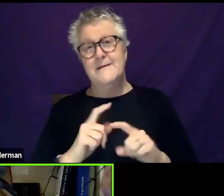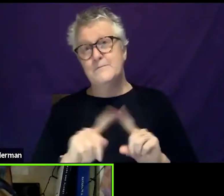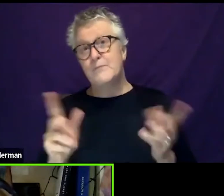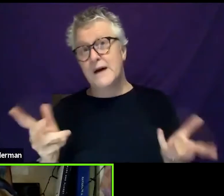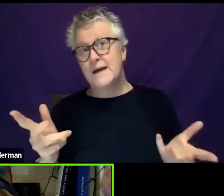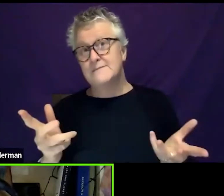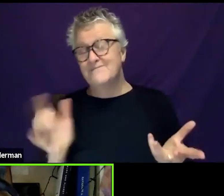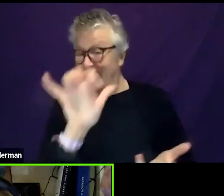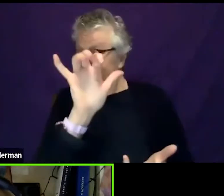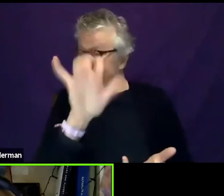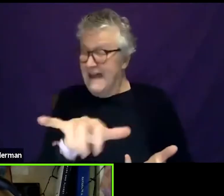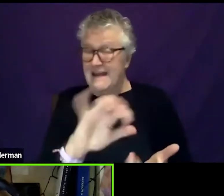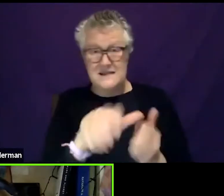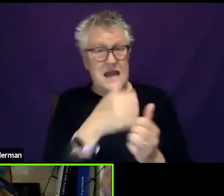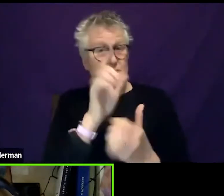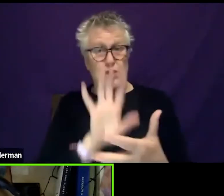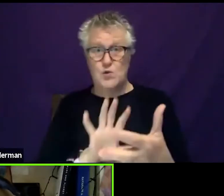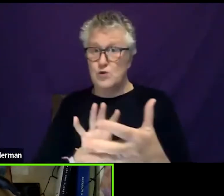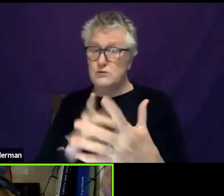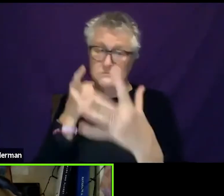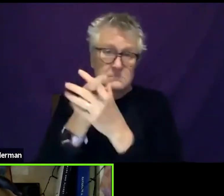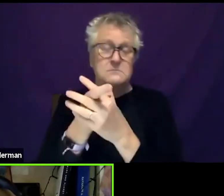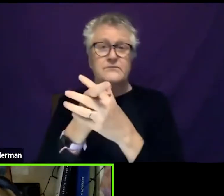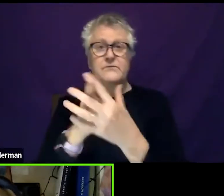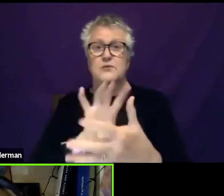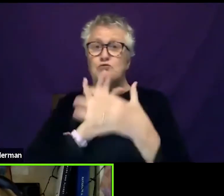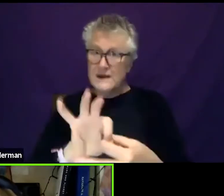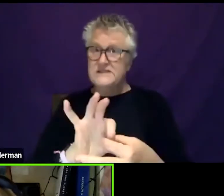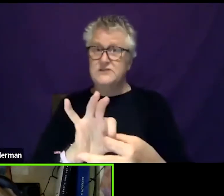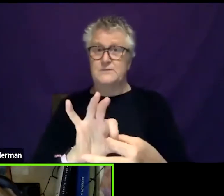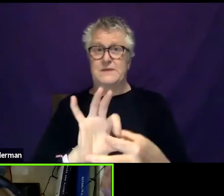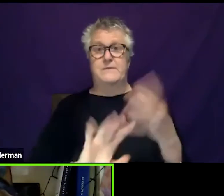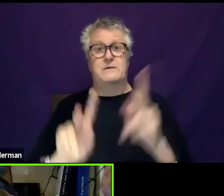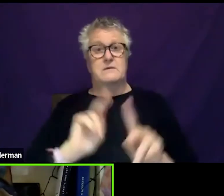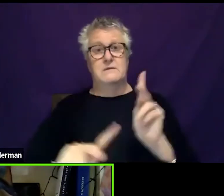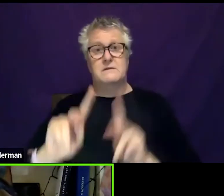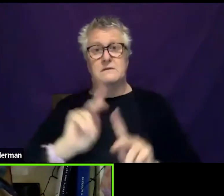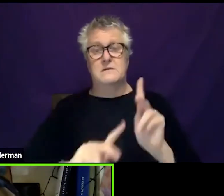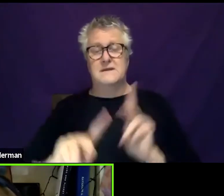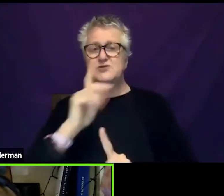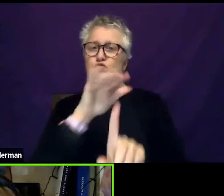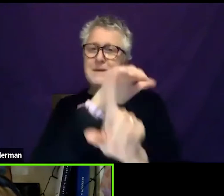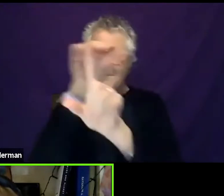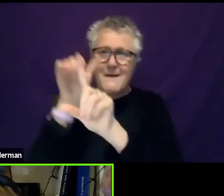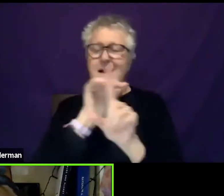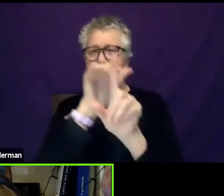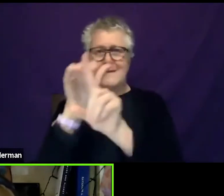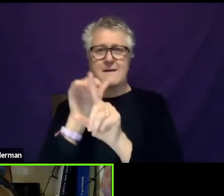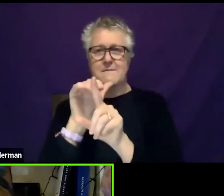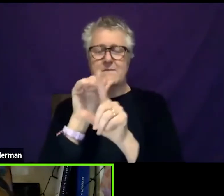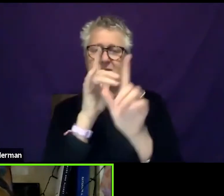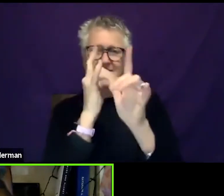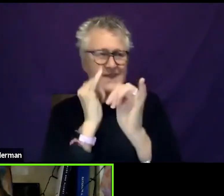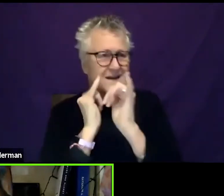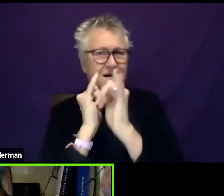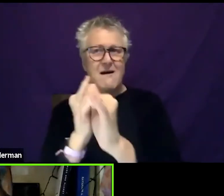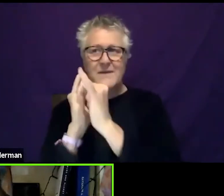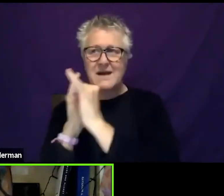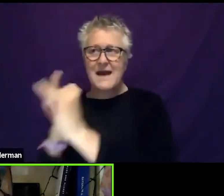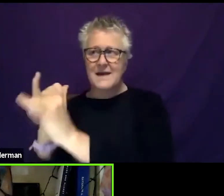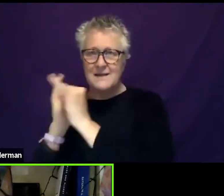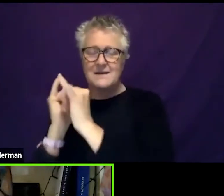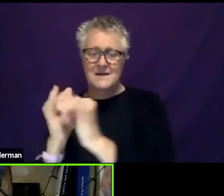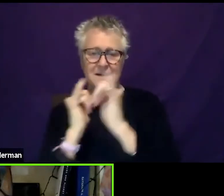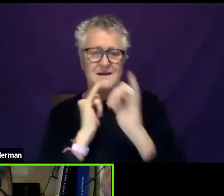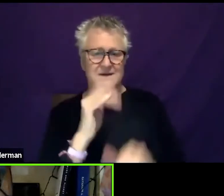reach people, in my opinion, is reminding us of those commonalities of experience. And that actually, it's